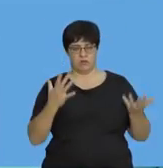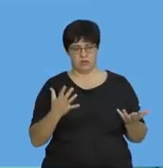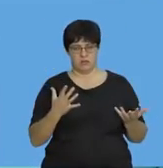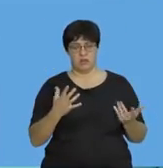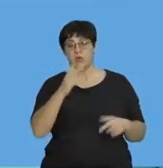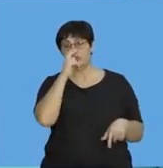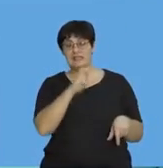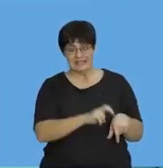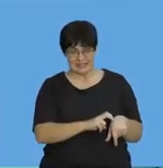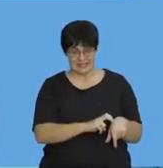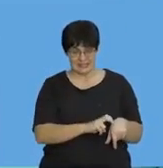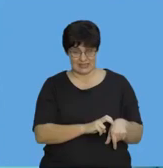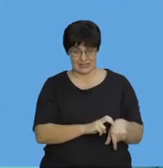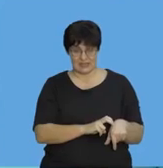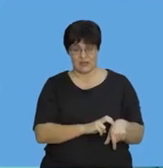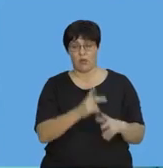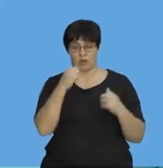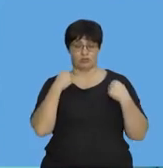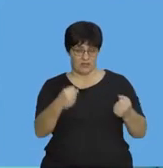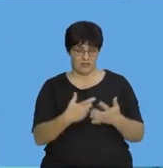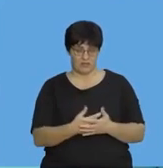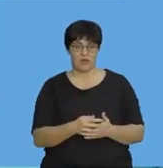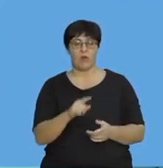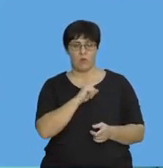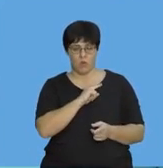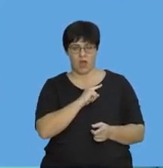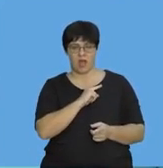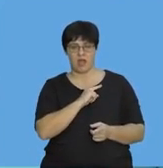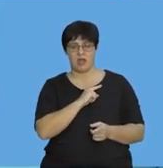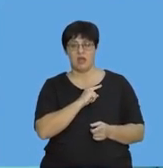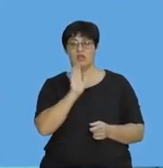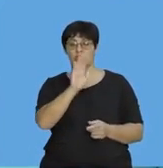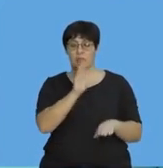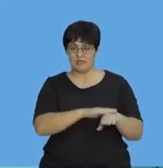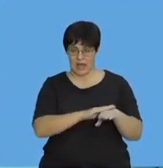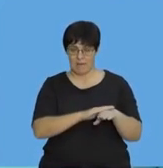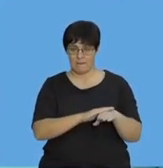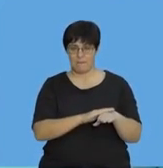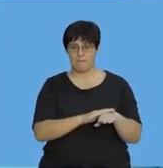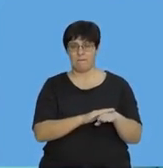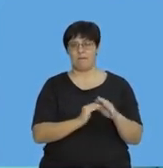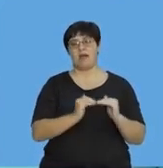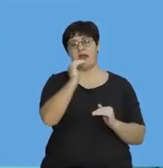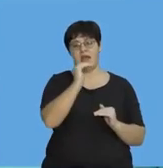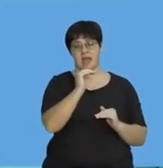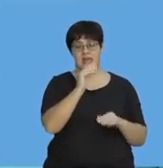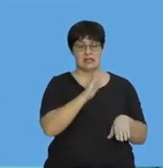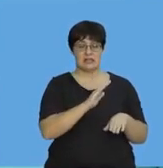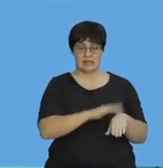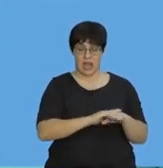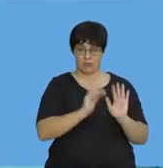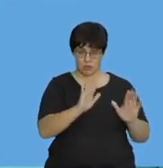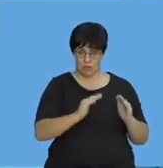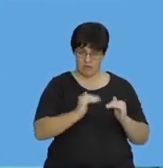airbags, all of which you need to have when you're driving, because they increase the stopping time. And if we make